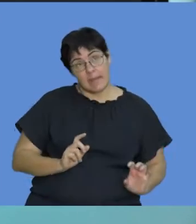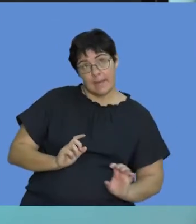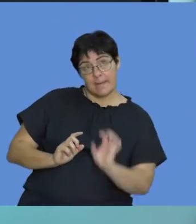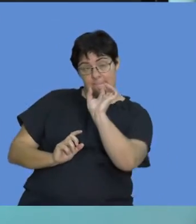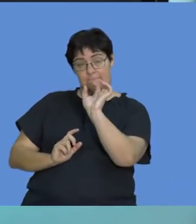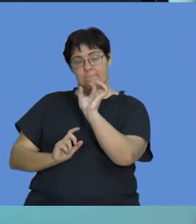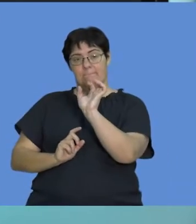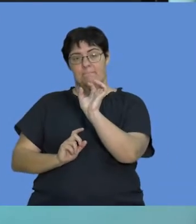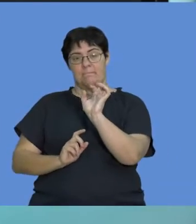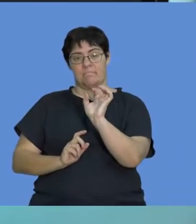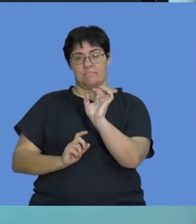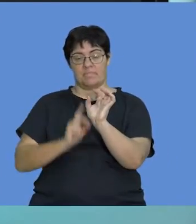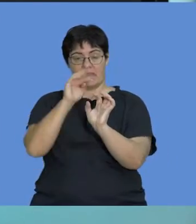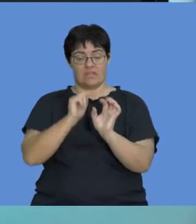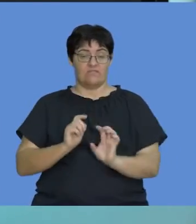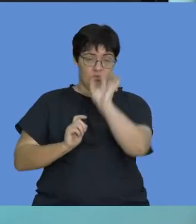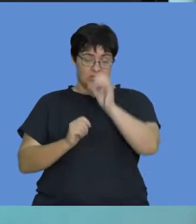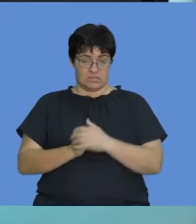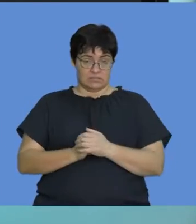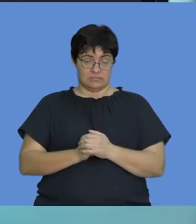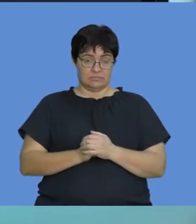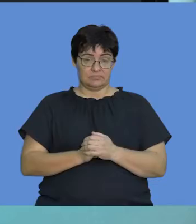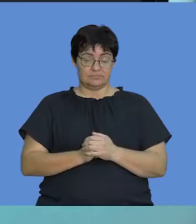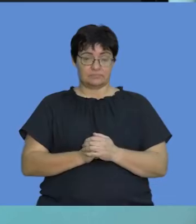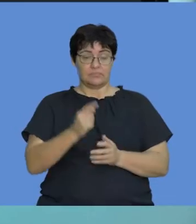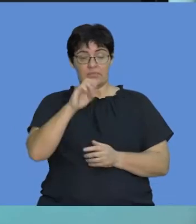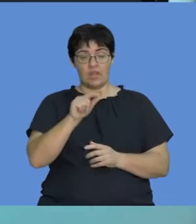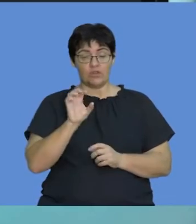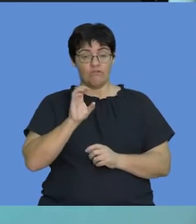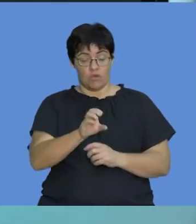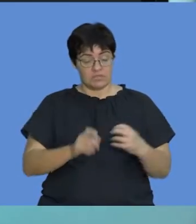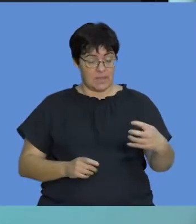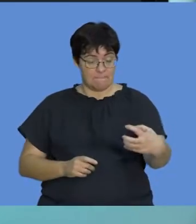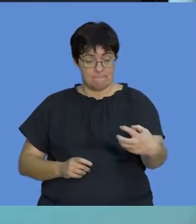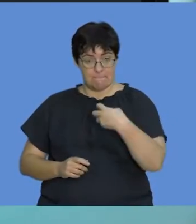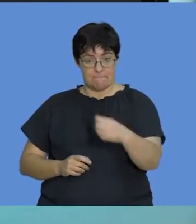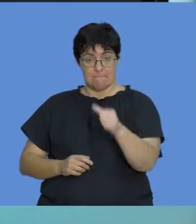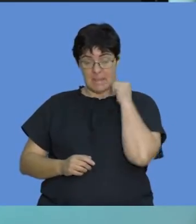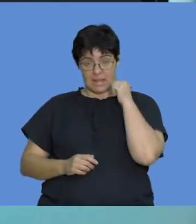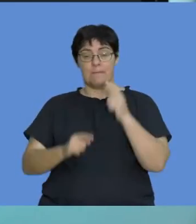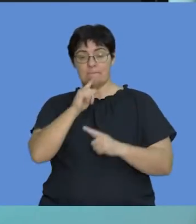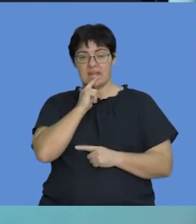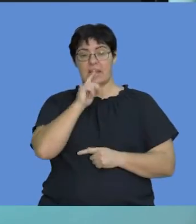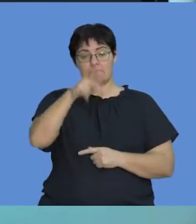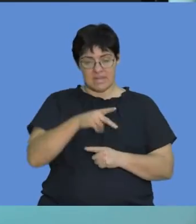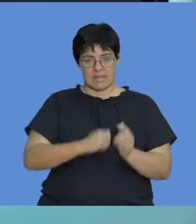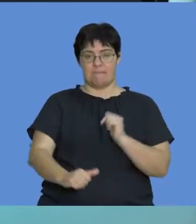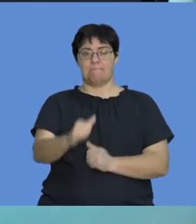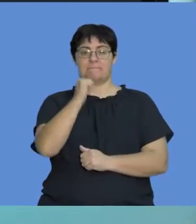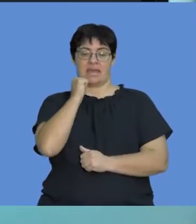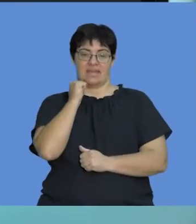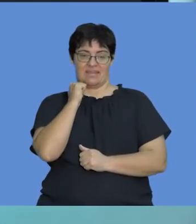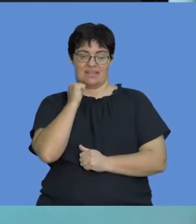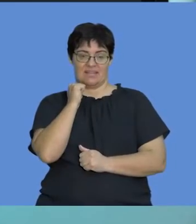been upwards. If the net force is backwards, then the change in momentum is backwards.